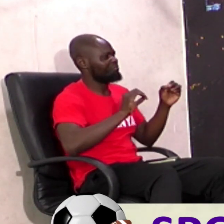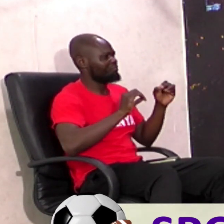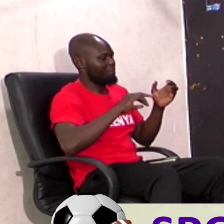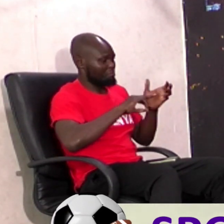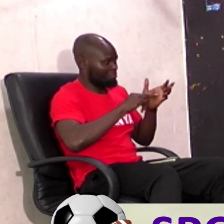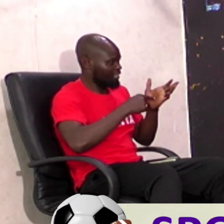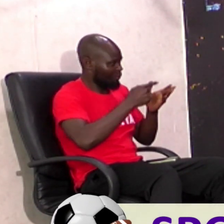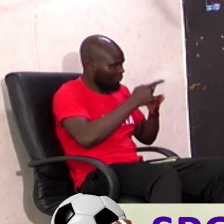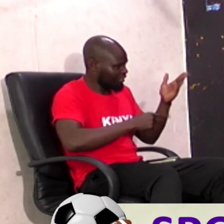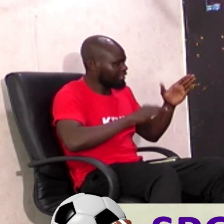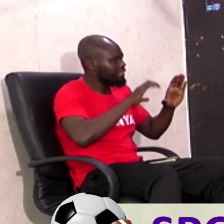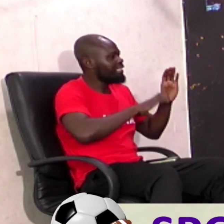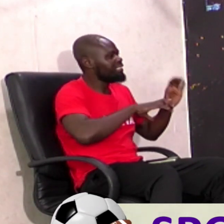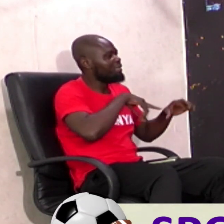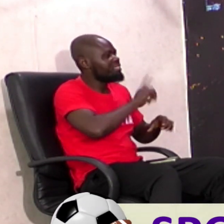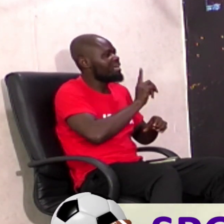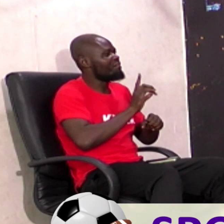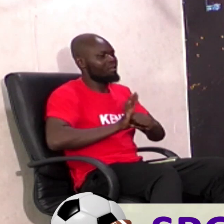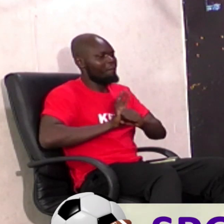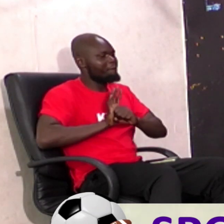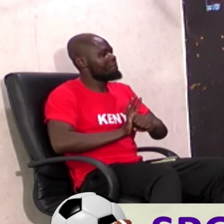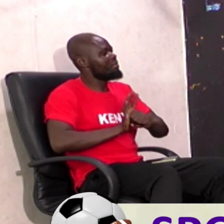for them to score.